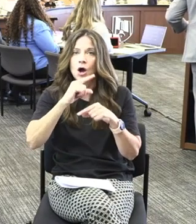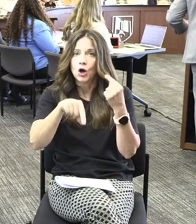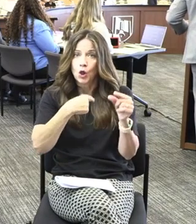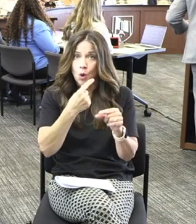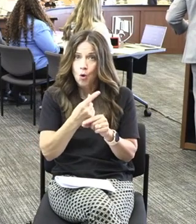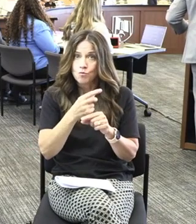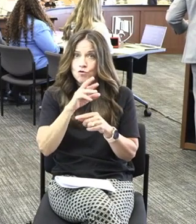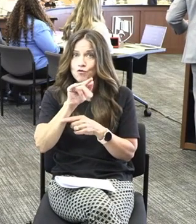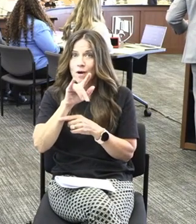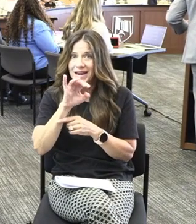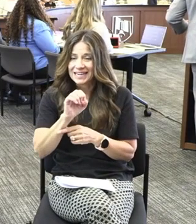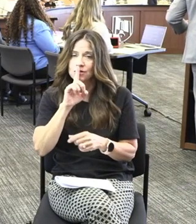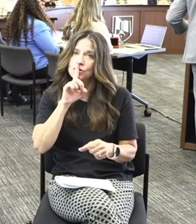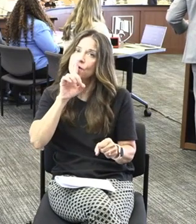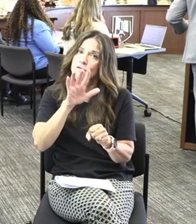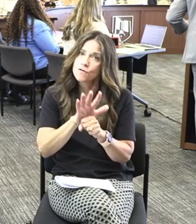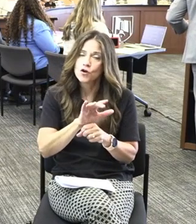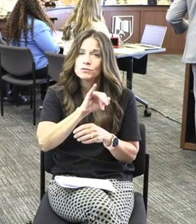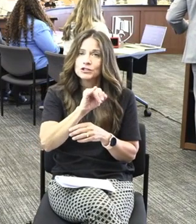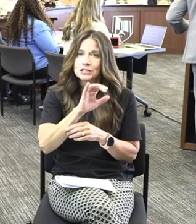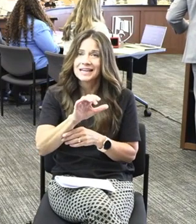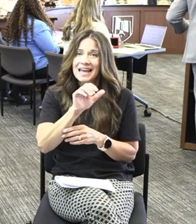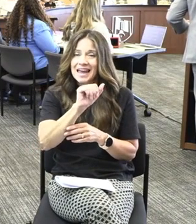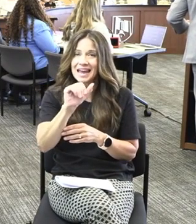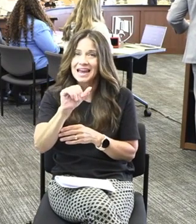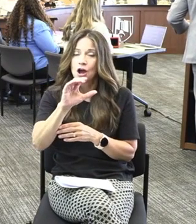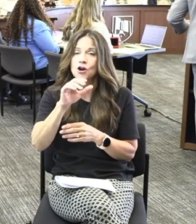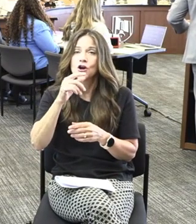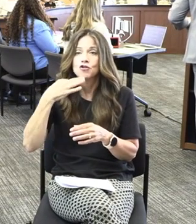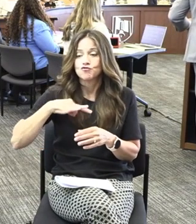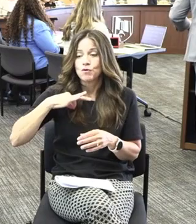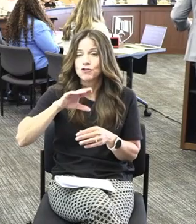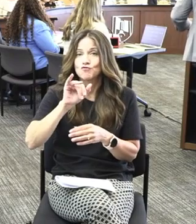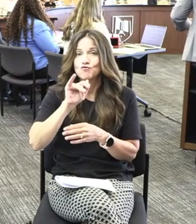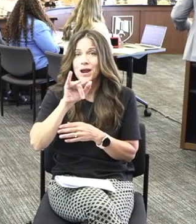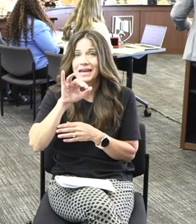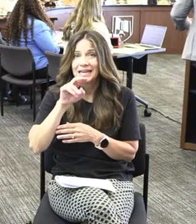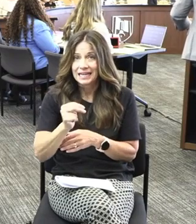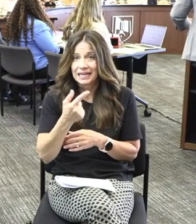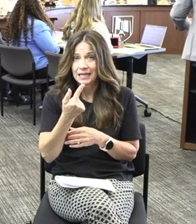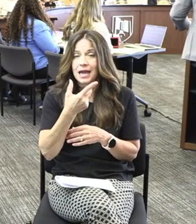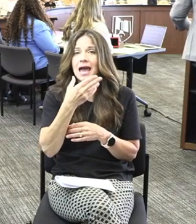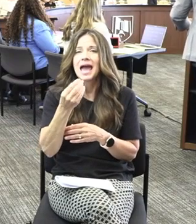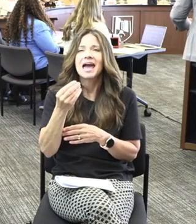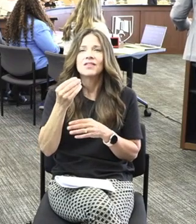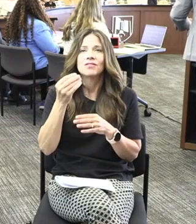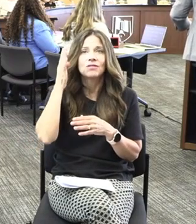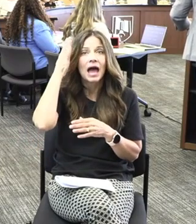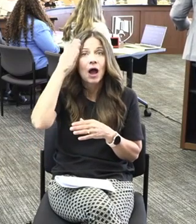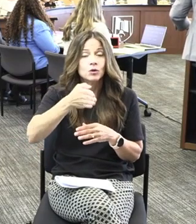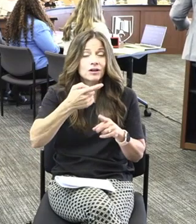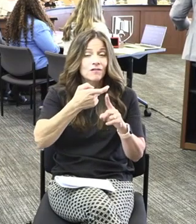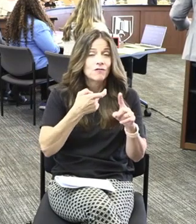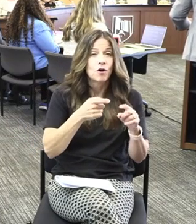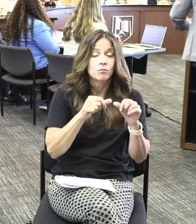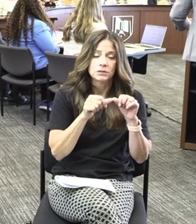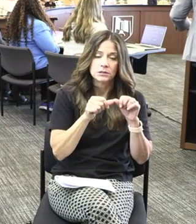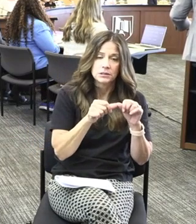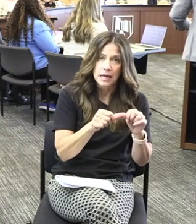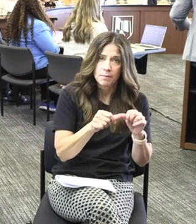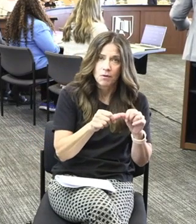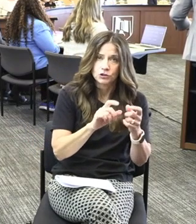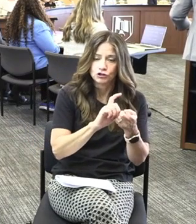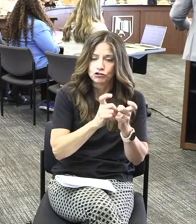affirmed JJC's AA credit rating and revised the outlook from stable to